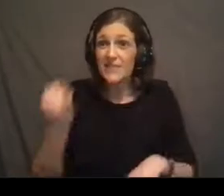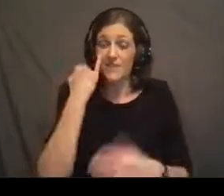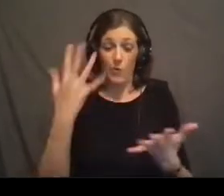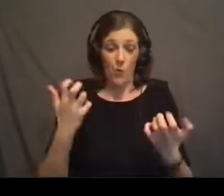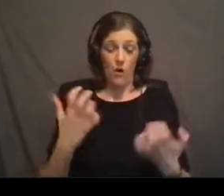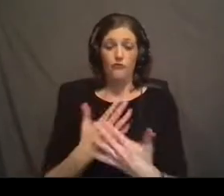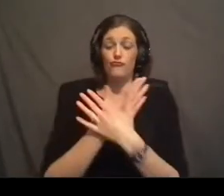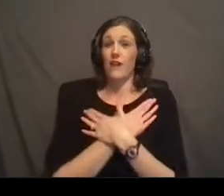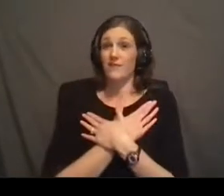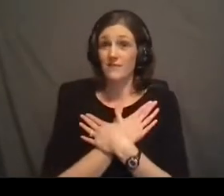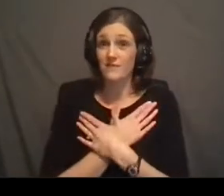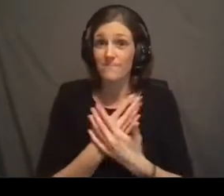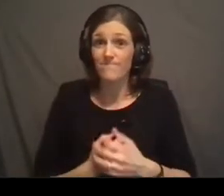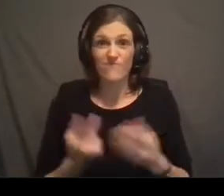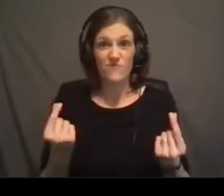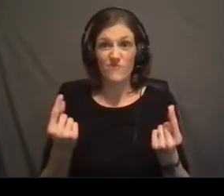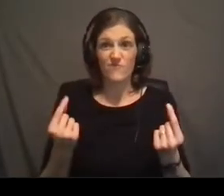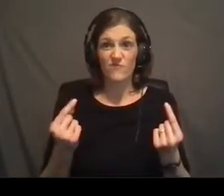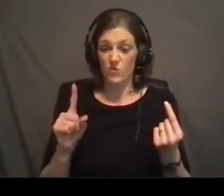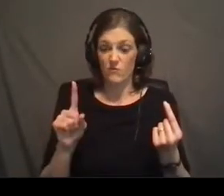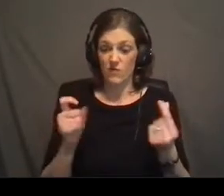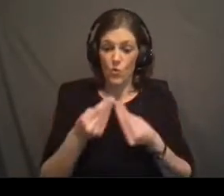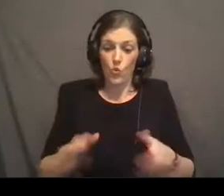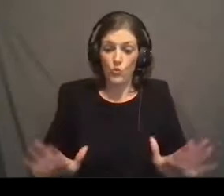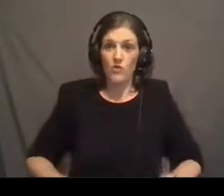rest, we have to lose our life.